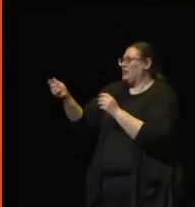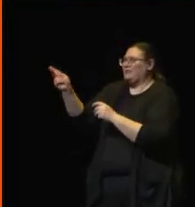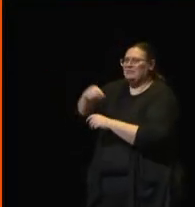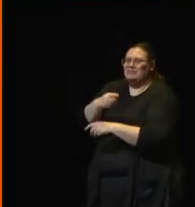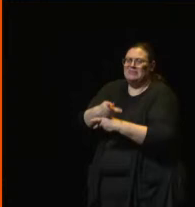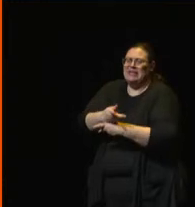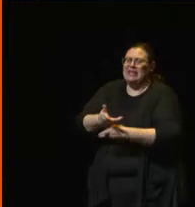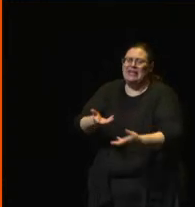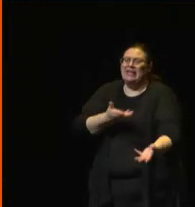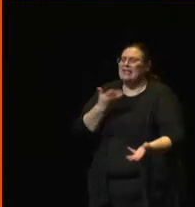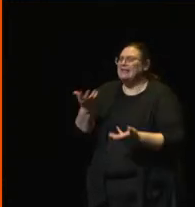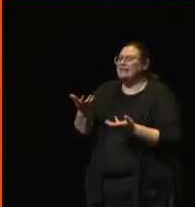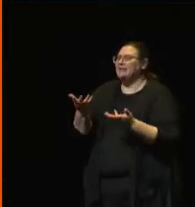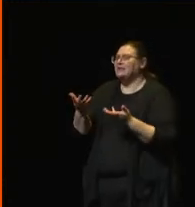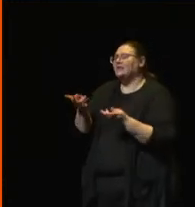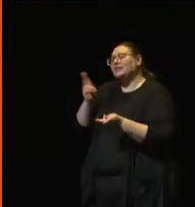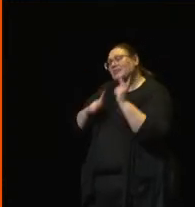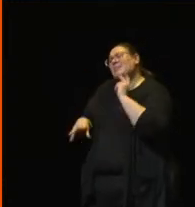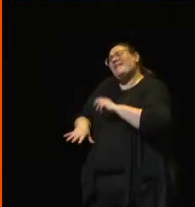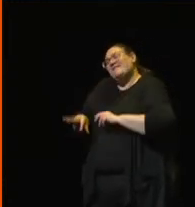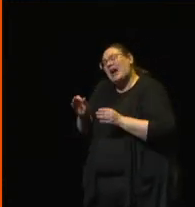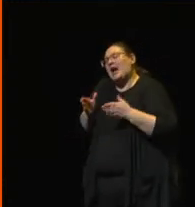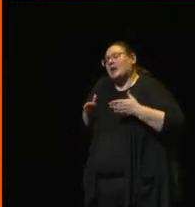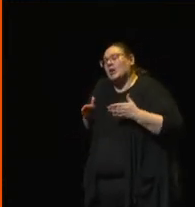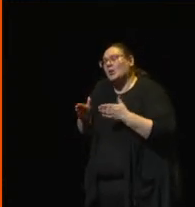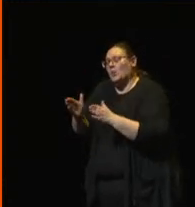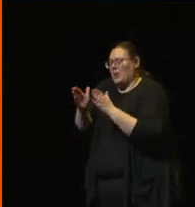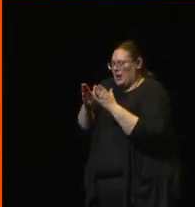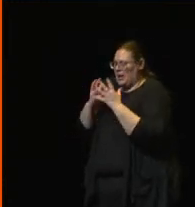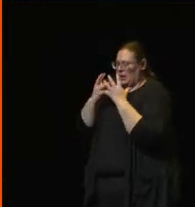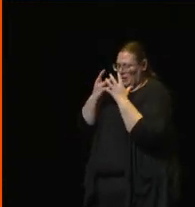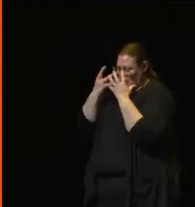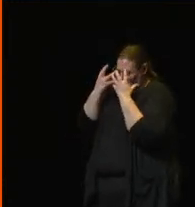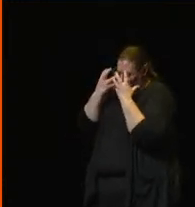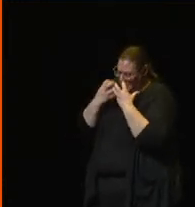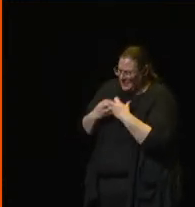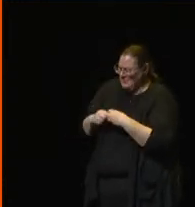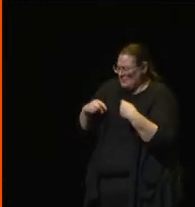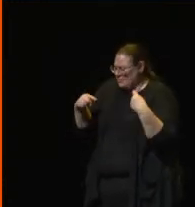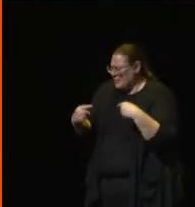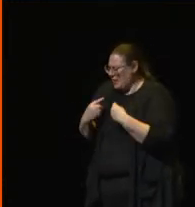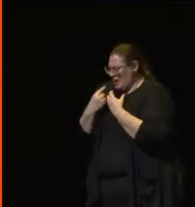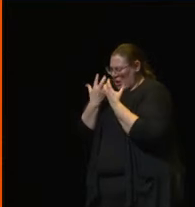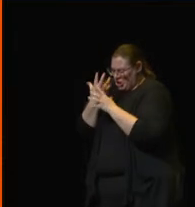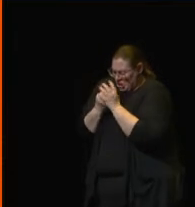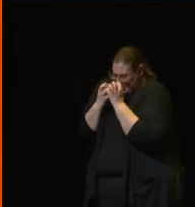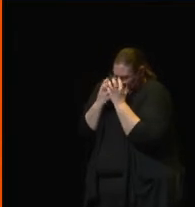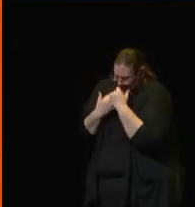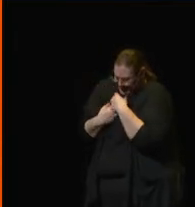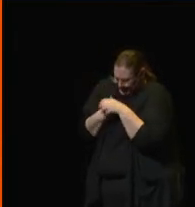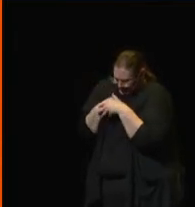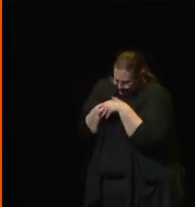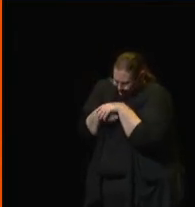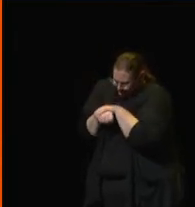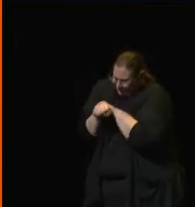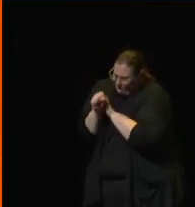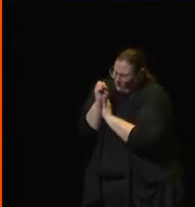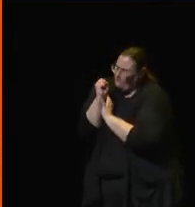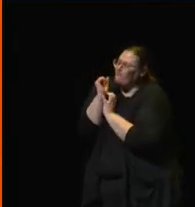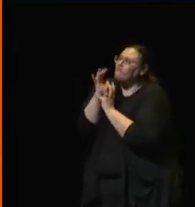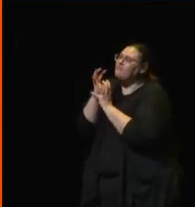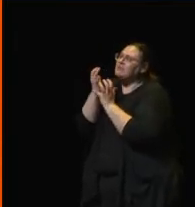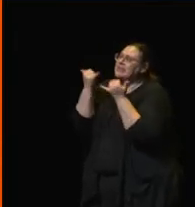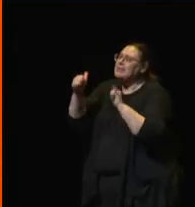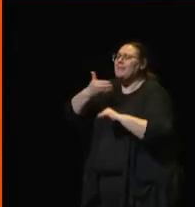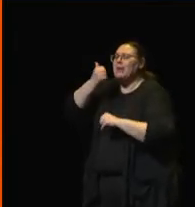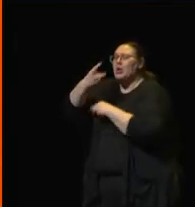who find a way somehow to emerge from the loss and pain with a vision of a better world worth building.